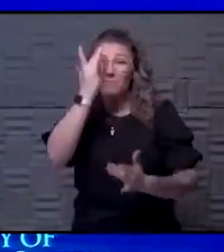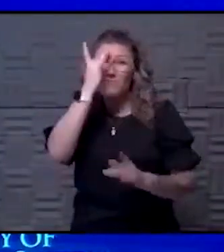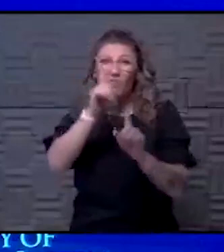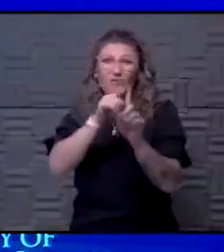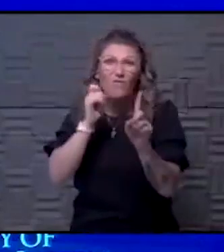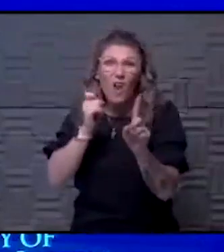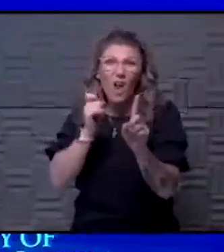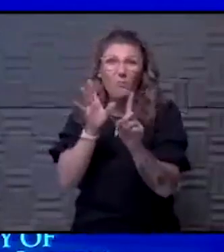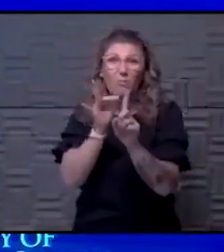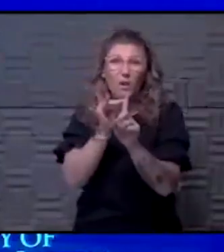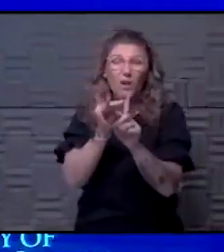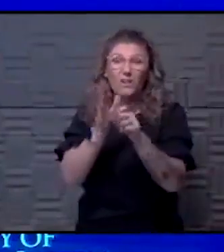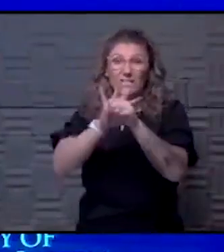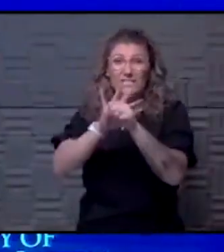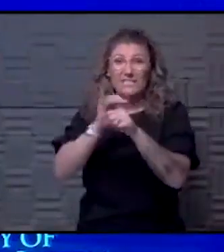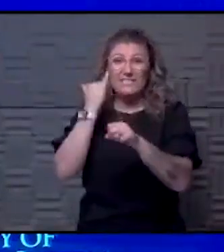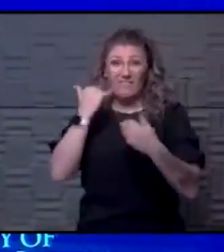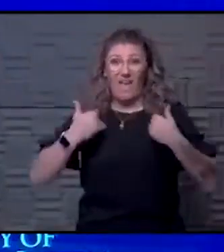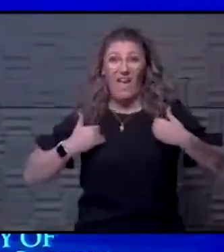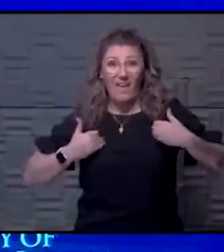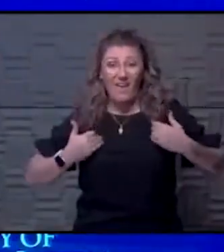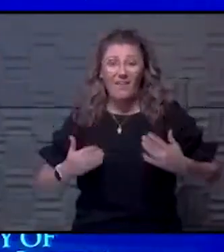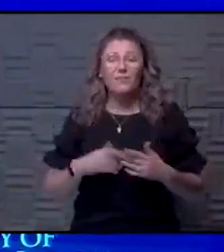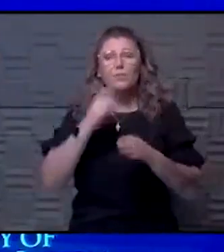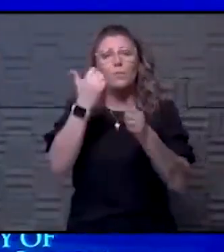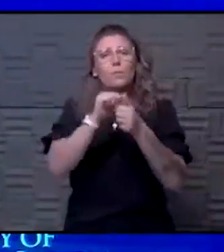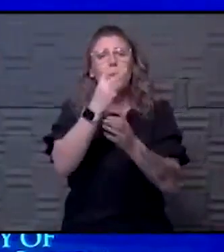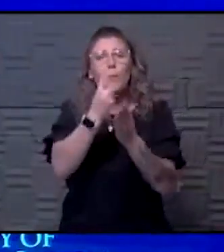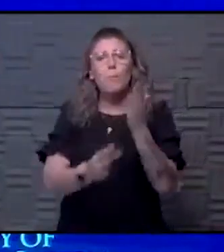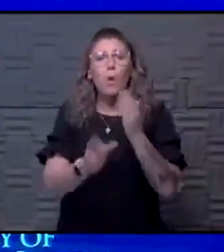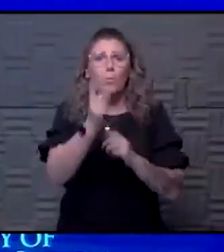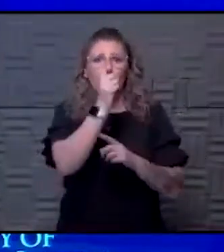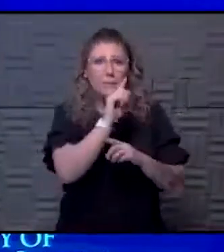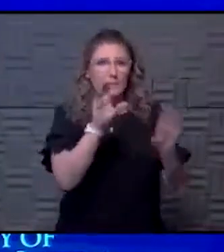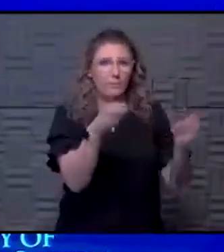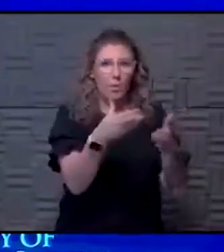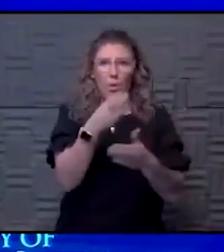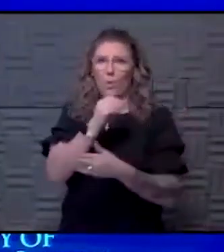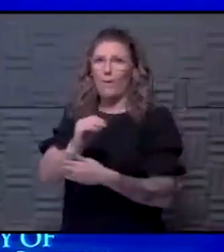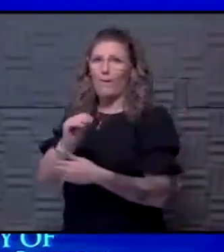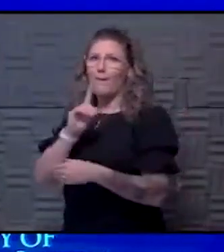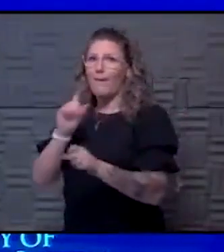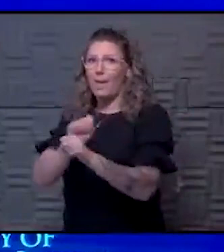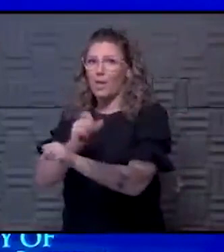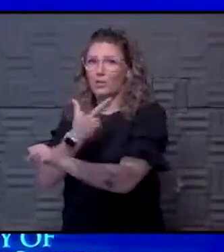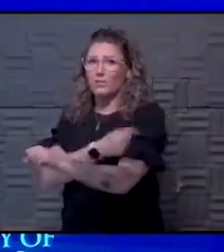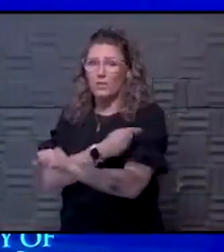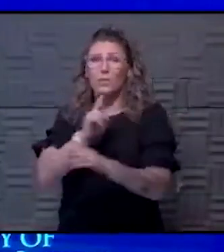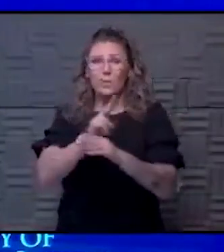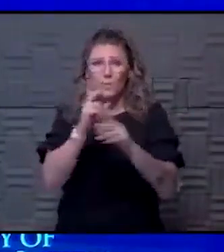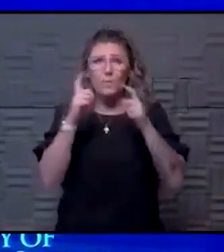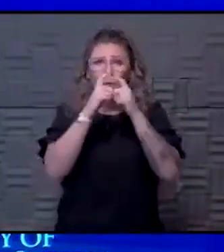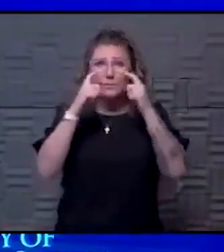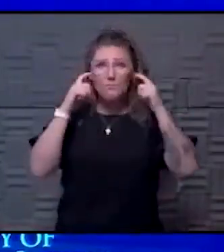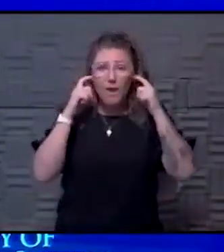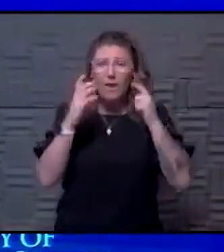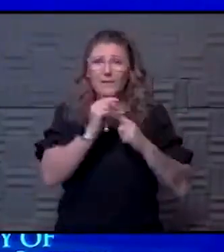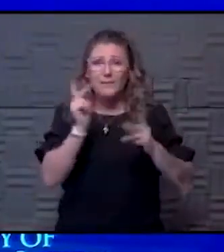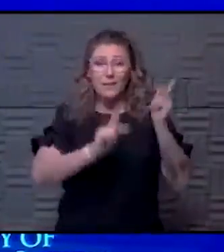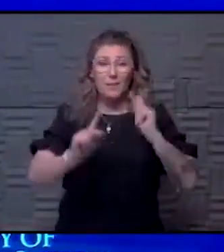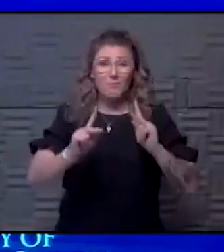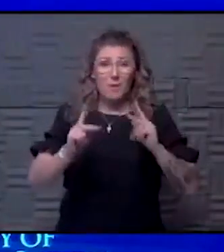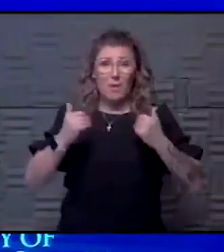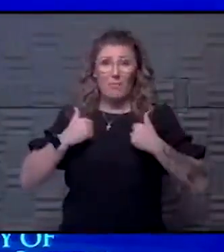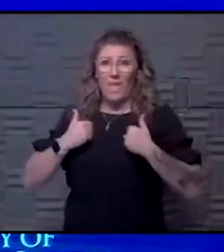even if they got it. So remember also that both the people in the placebo group and the vaccine group were wearing masks, and the people who got the